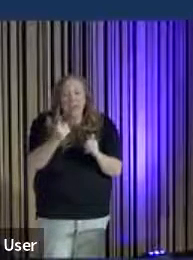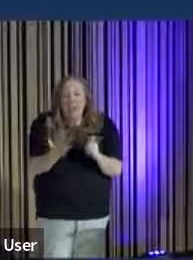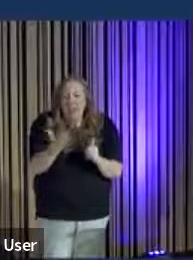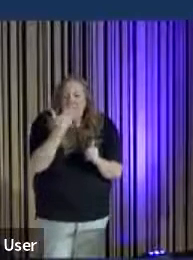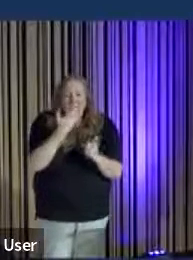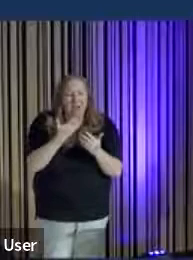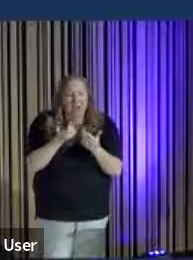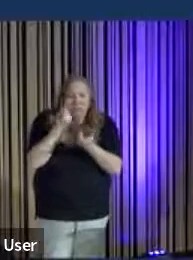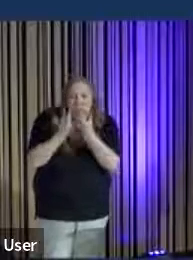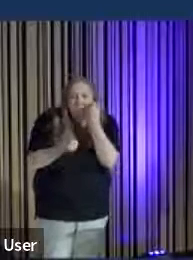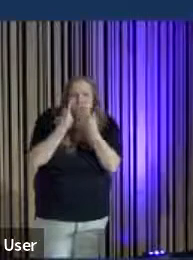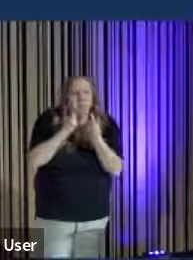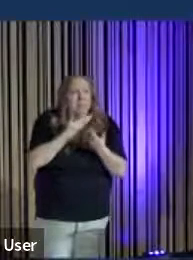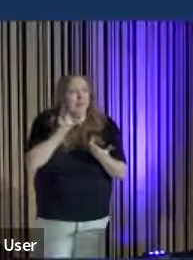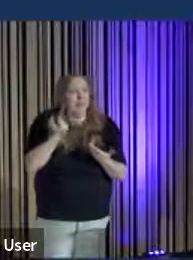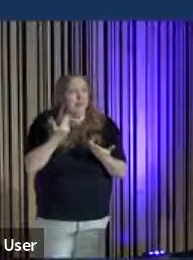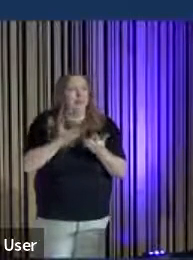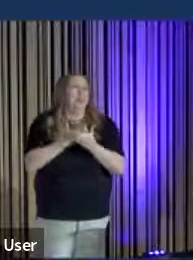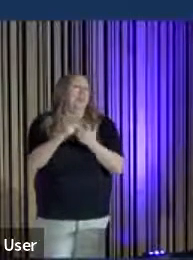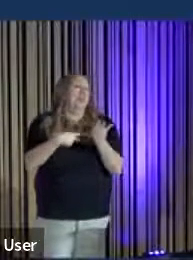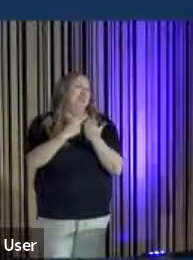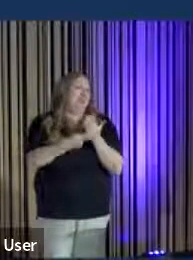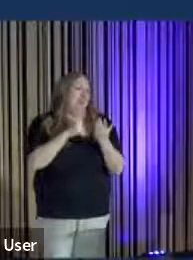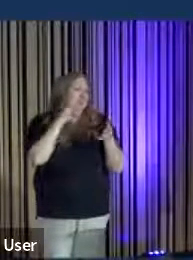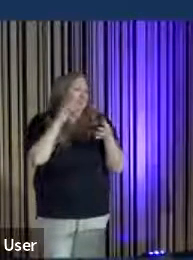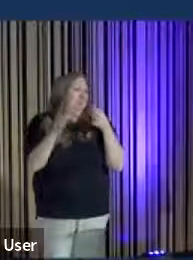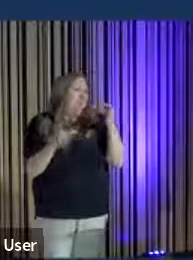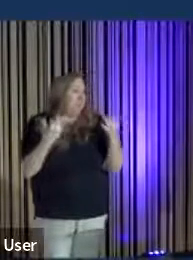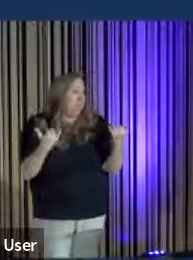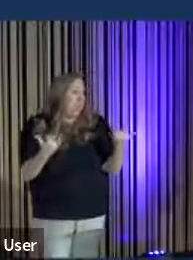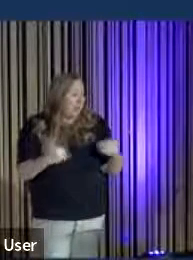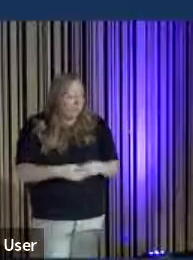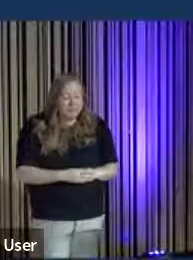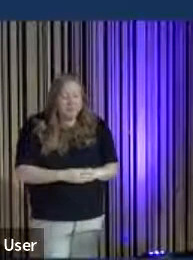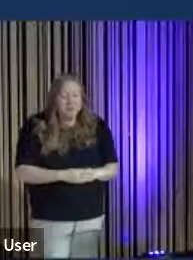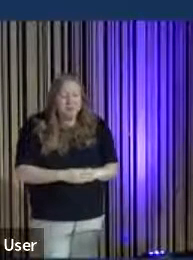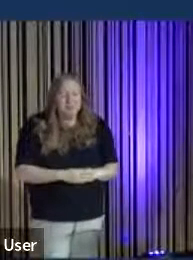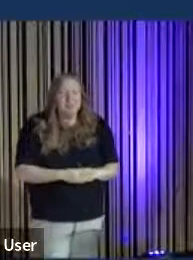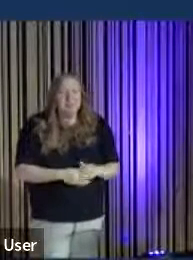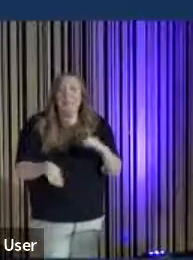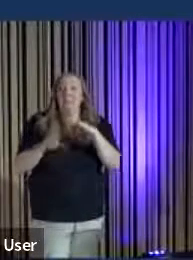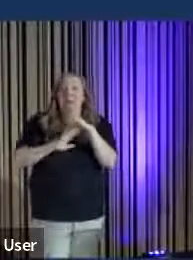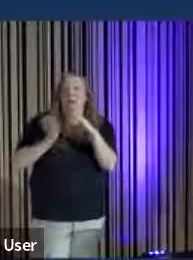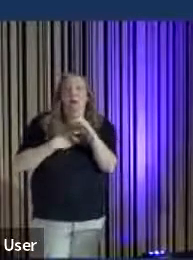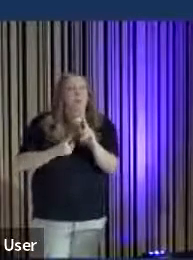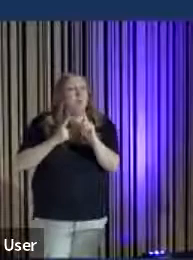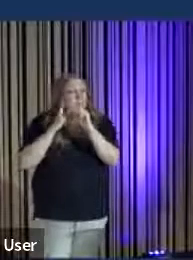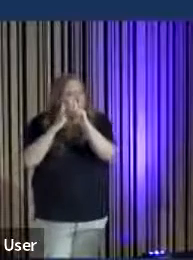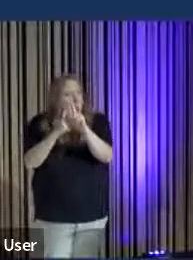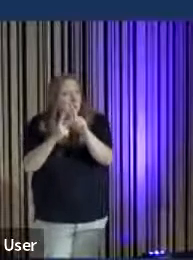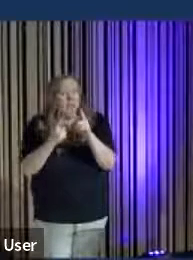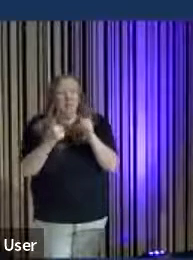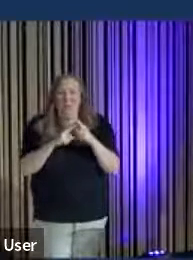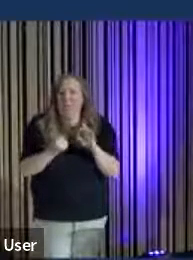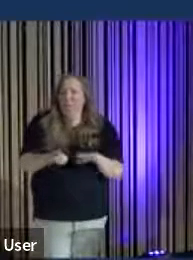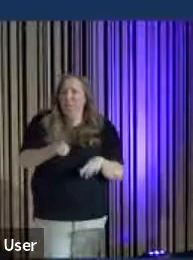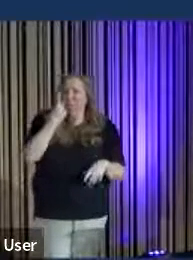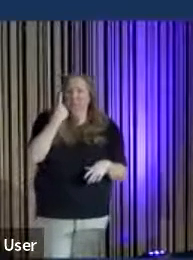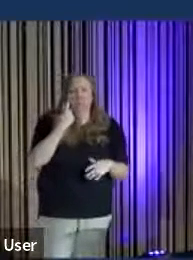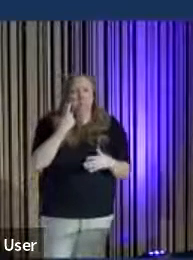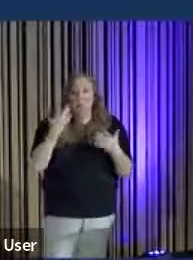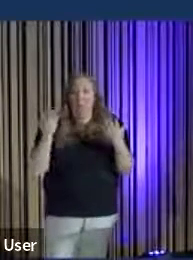project that we've been talking about today? Basically, what we want to do is to try to understand who is